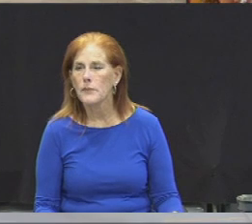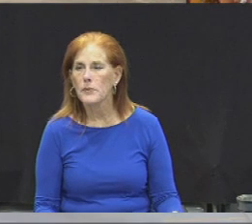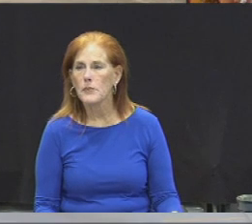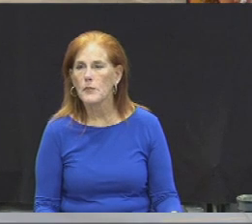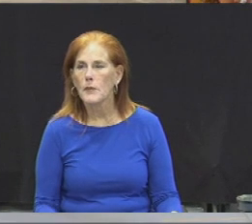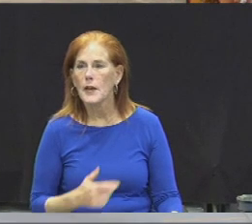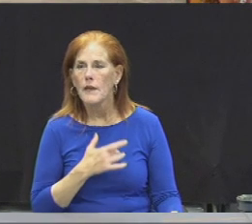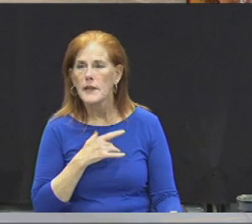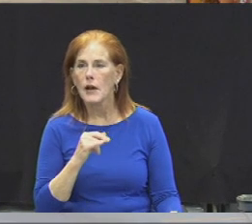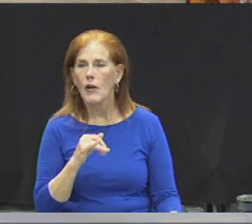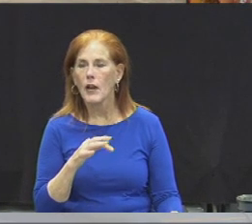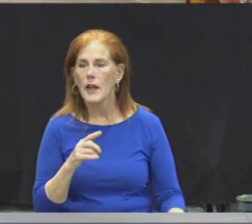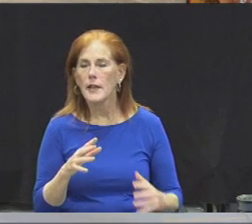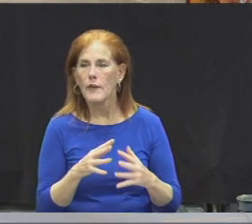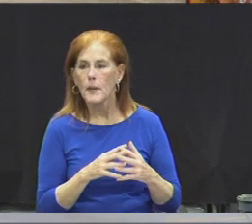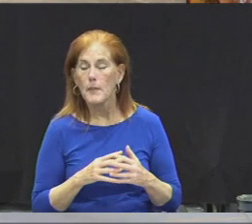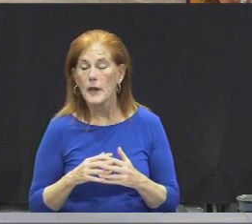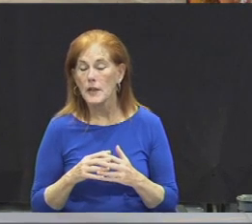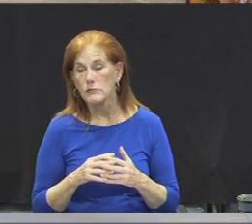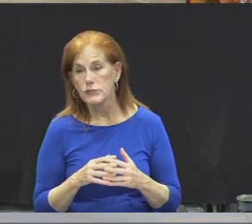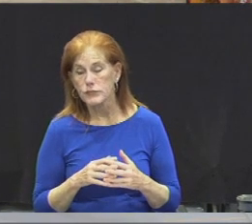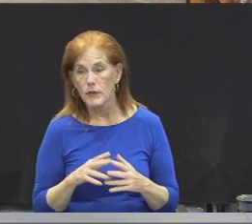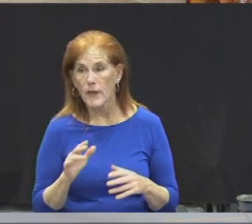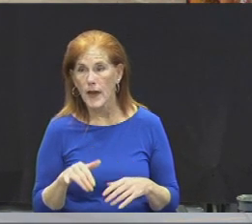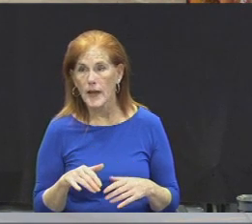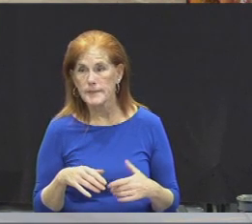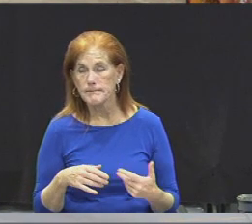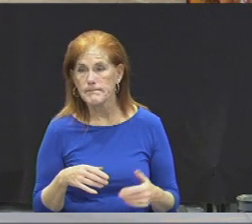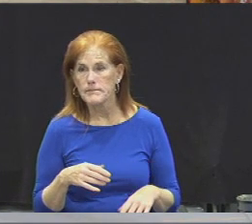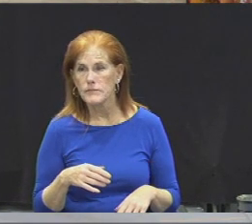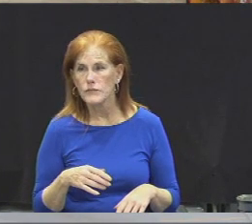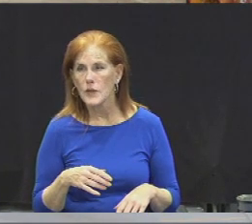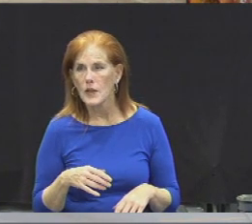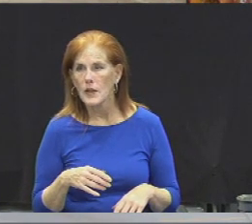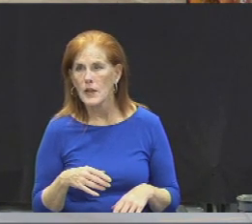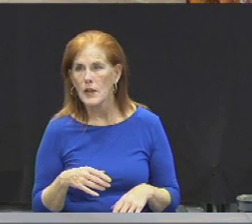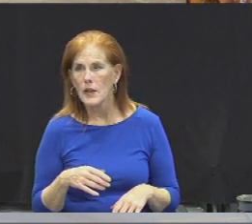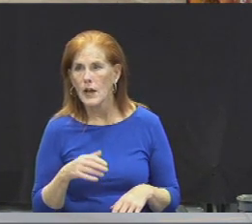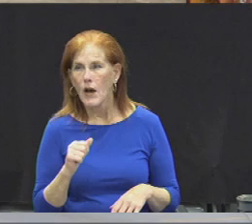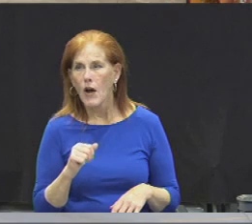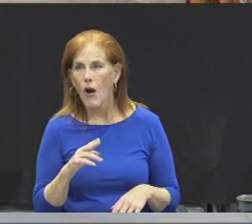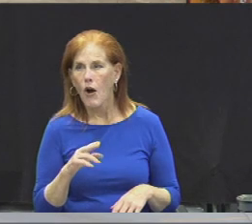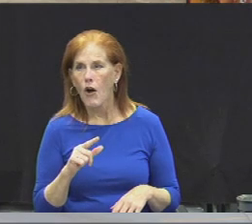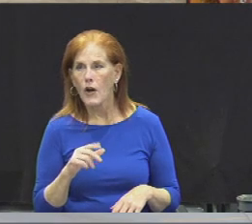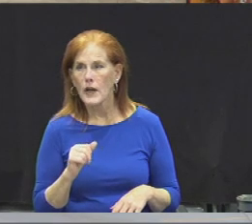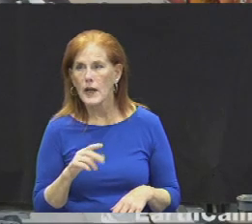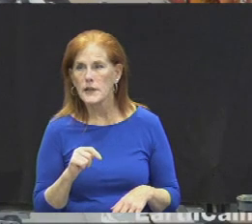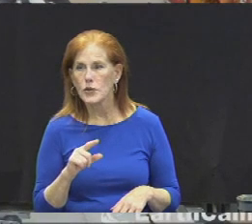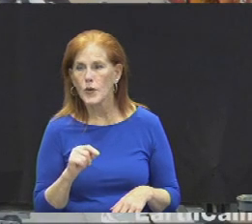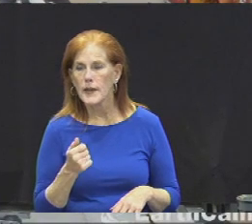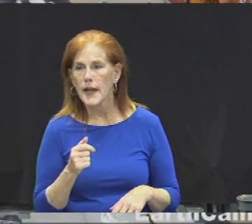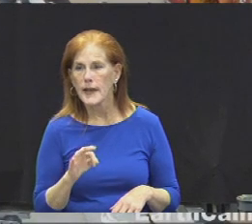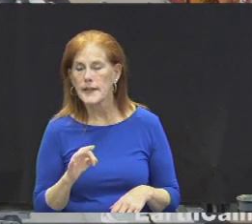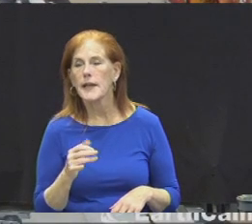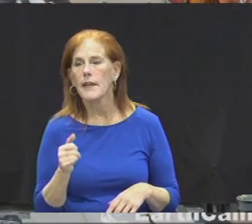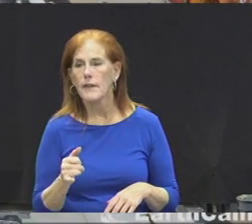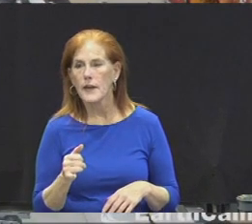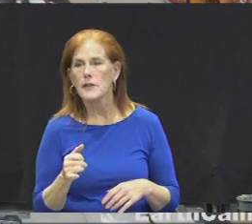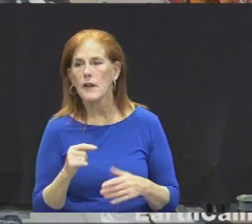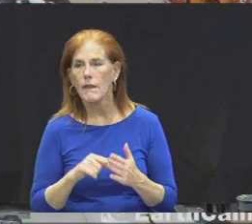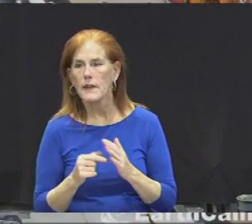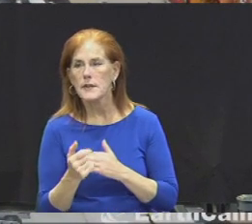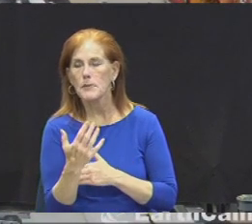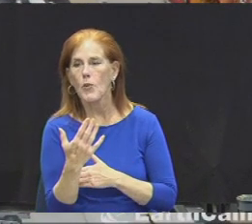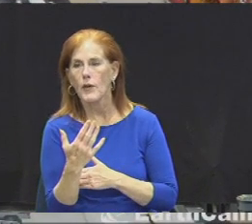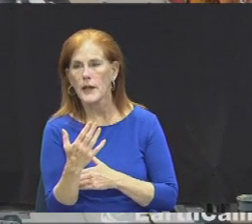This is Heartland of America. Gosh, this is going to be, let's see, I think we have it, yeah, August of 19. And then here's from this